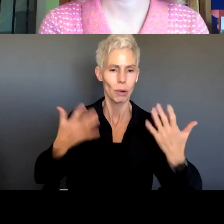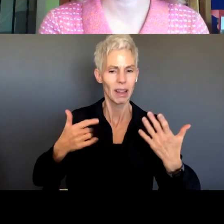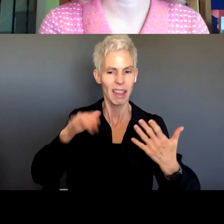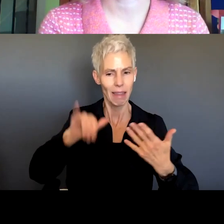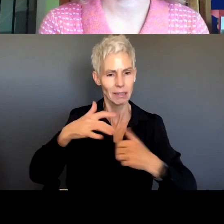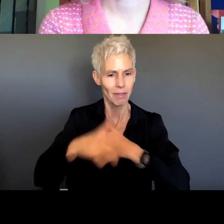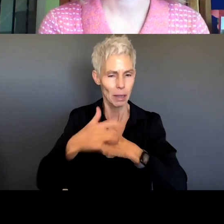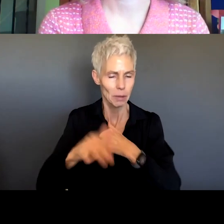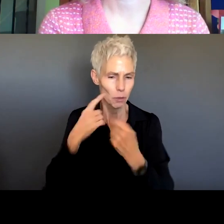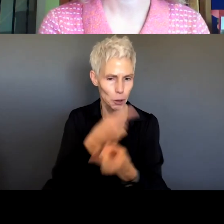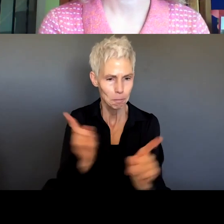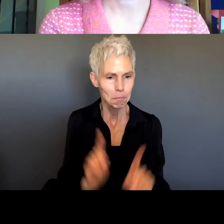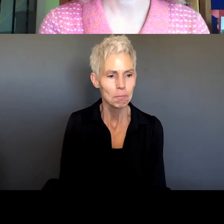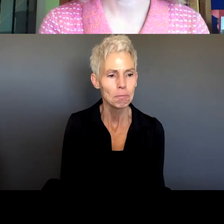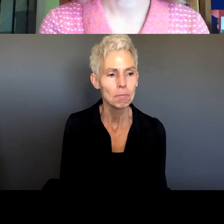Next slide.